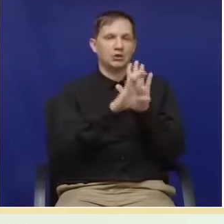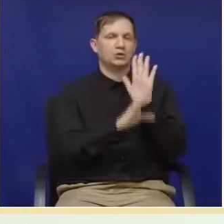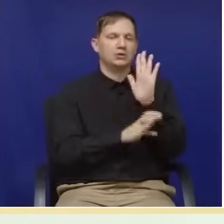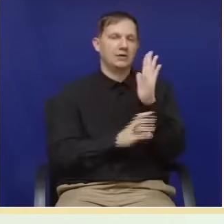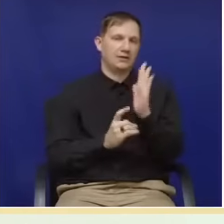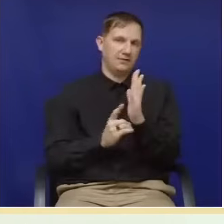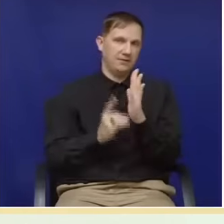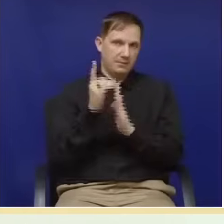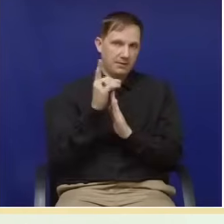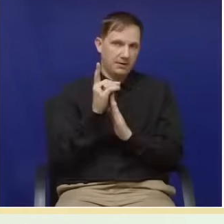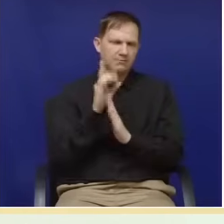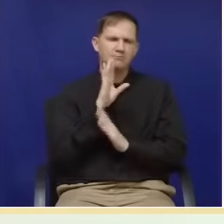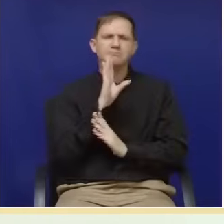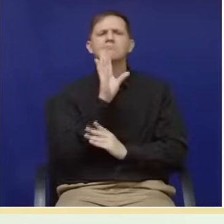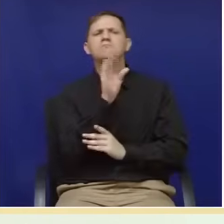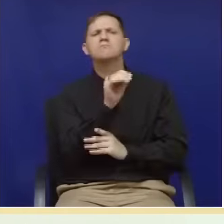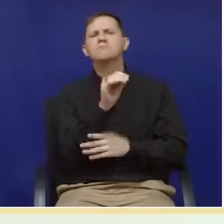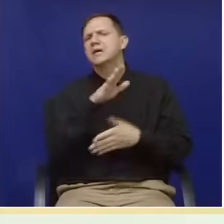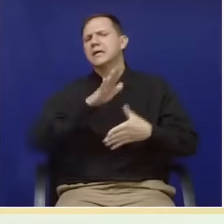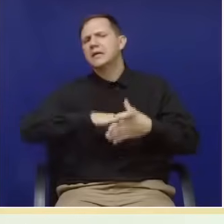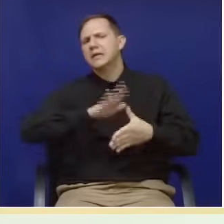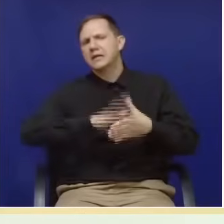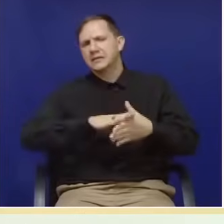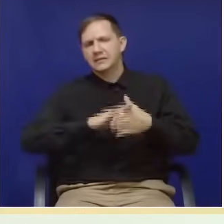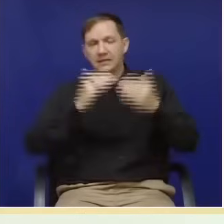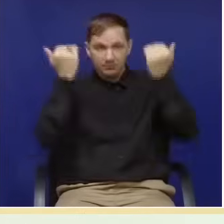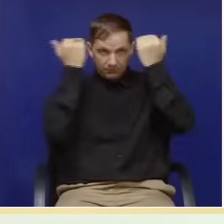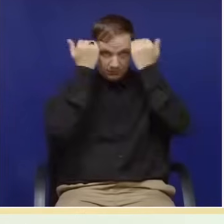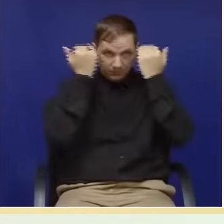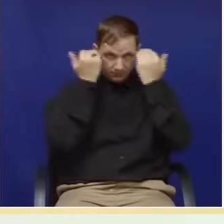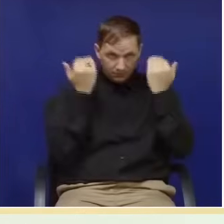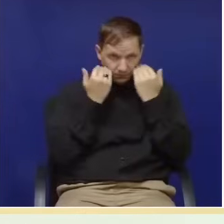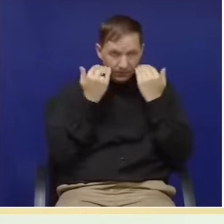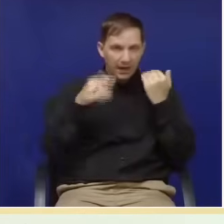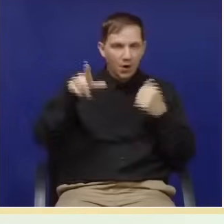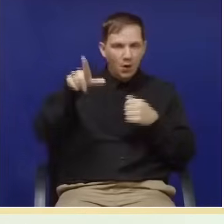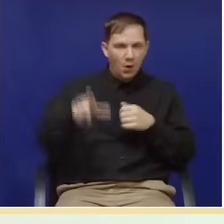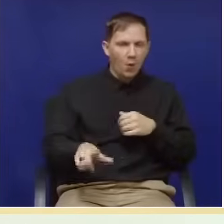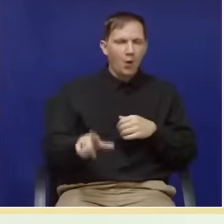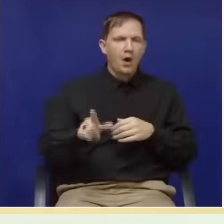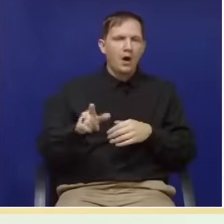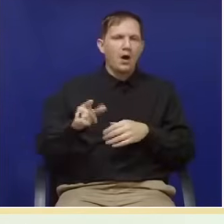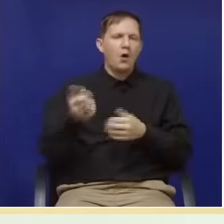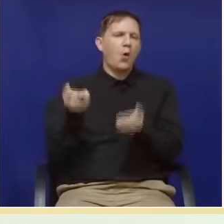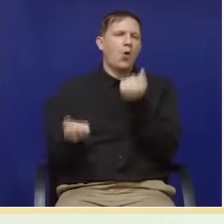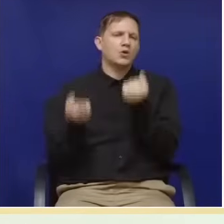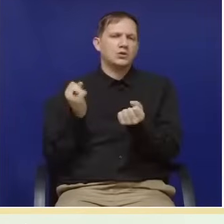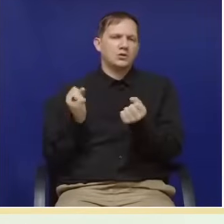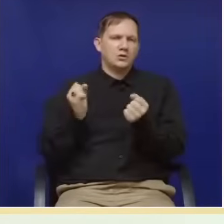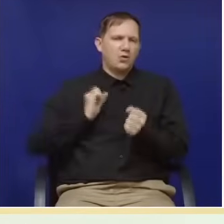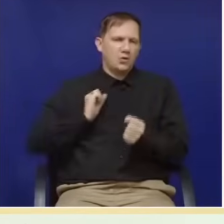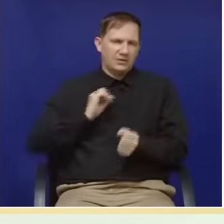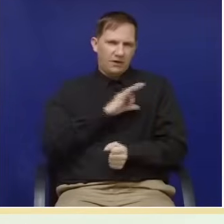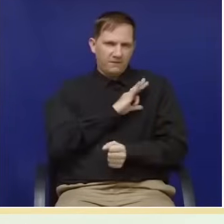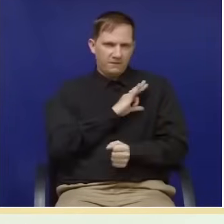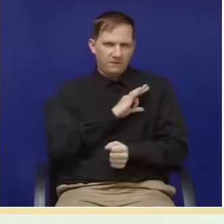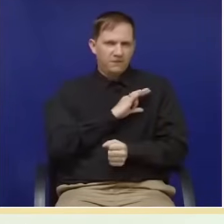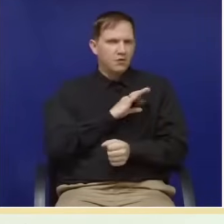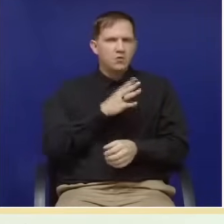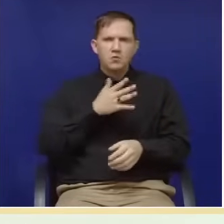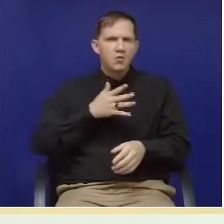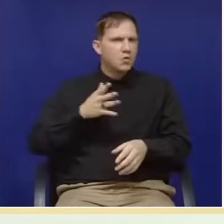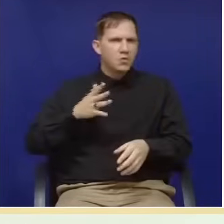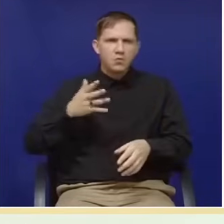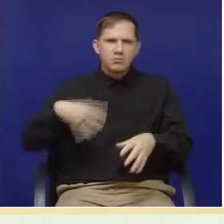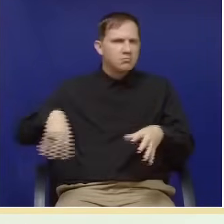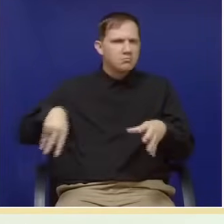is, what are the reasons that magistrates and lower court officials are still excluded from adequate and affordable